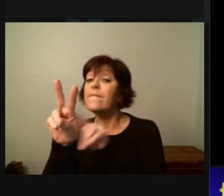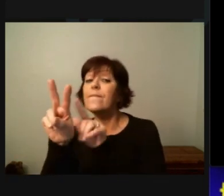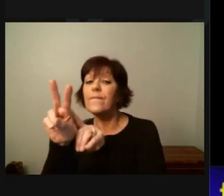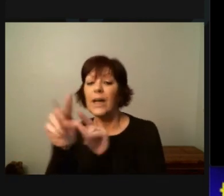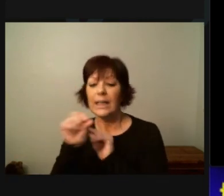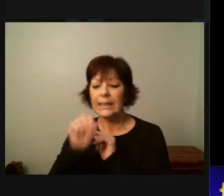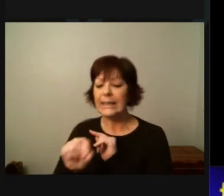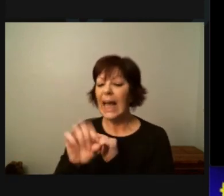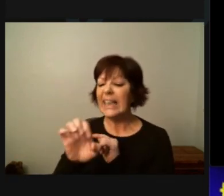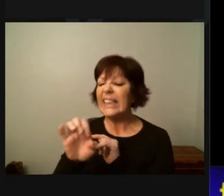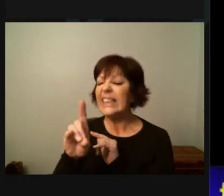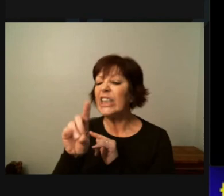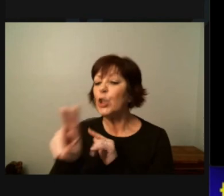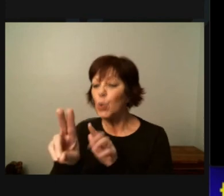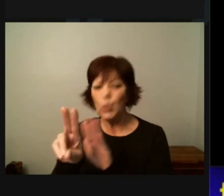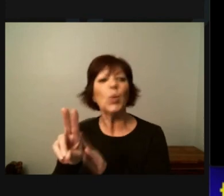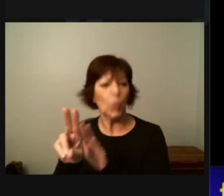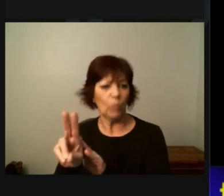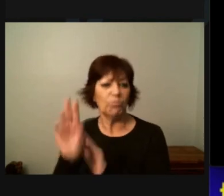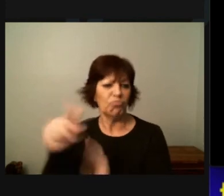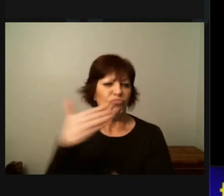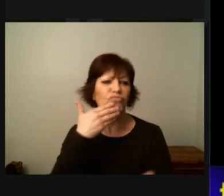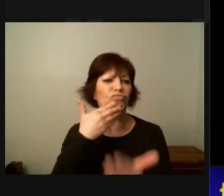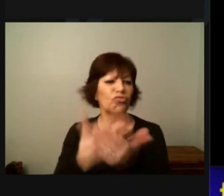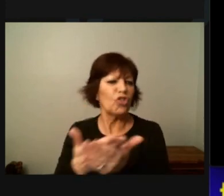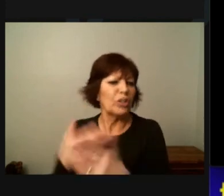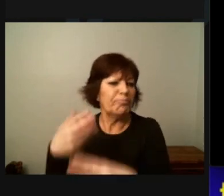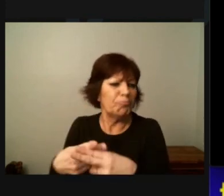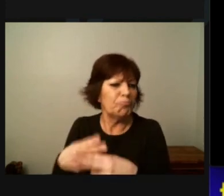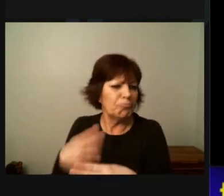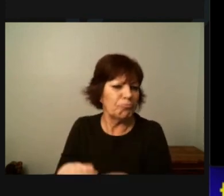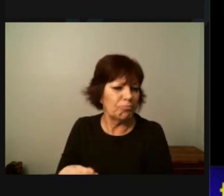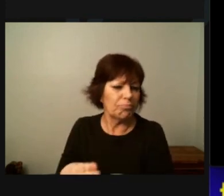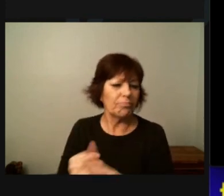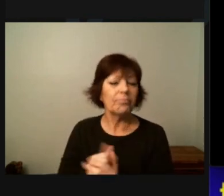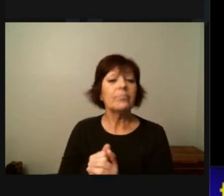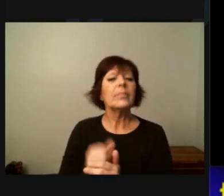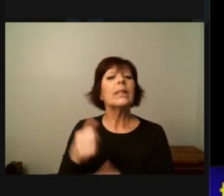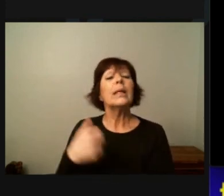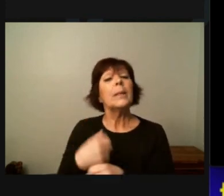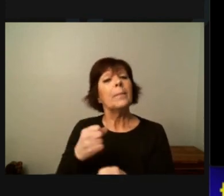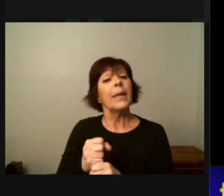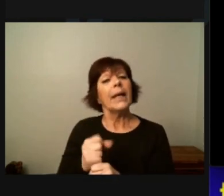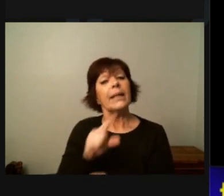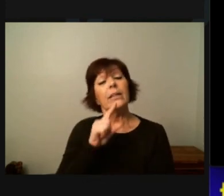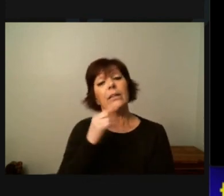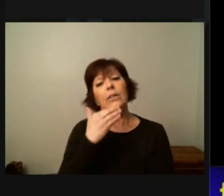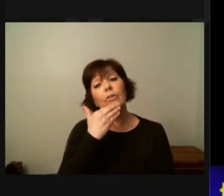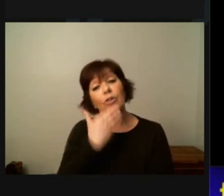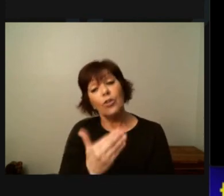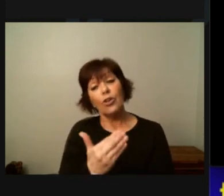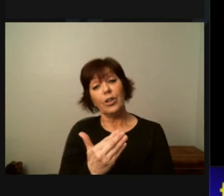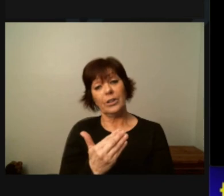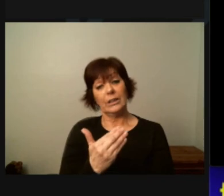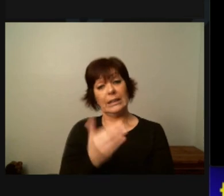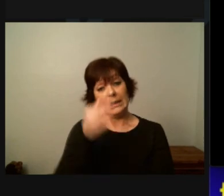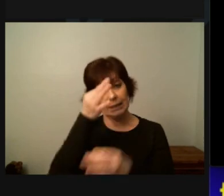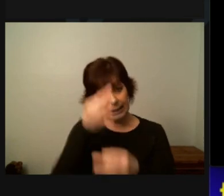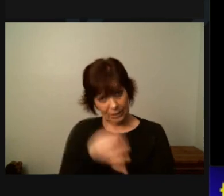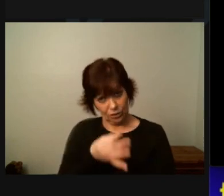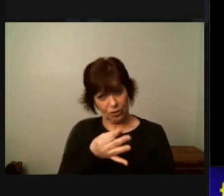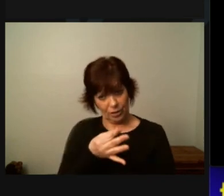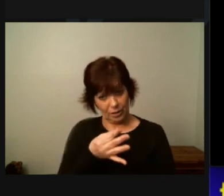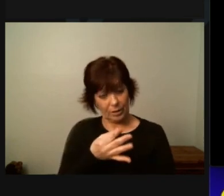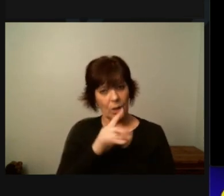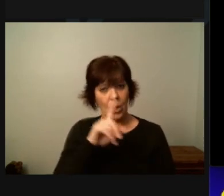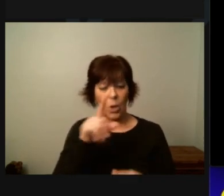.gov.edu. Make sure it's from a reputable source. We want you to make a really well-informed decision. And